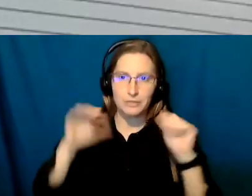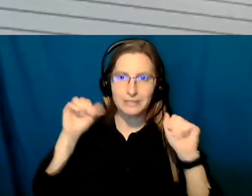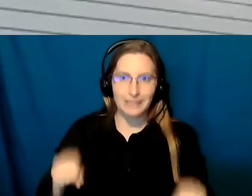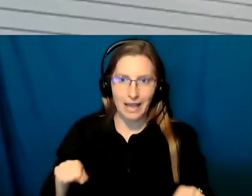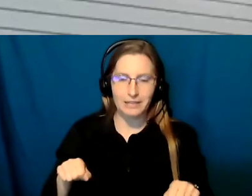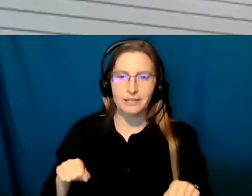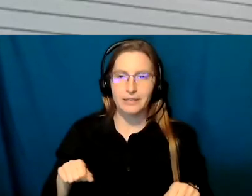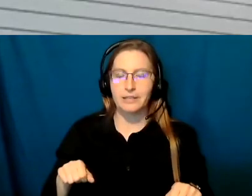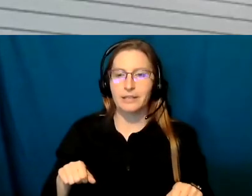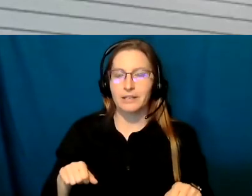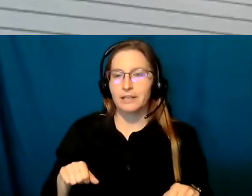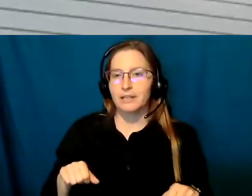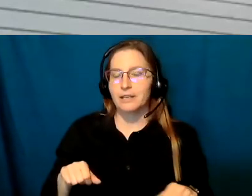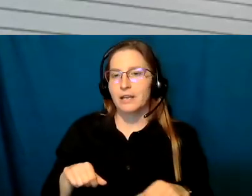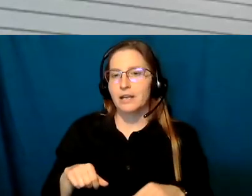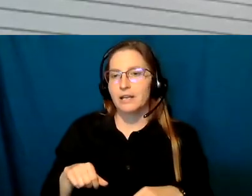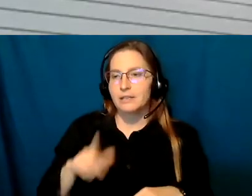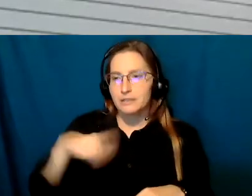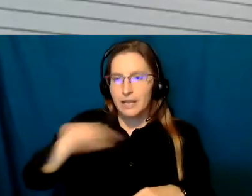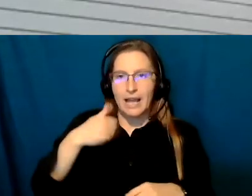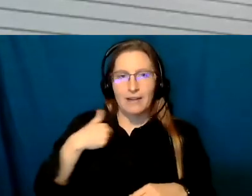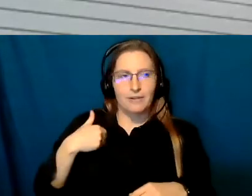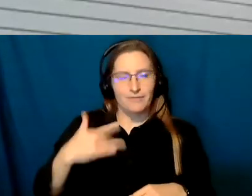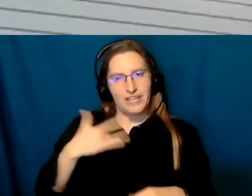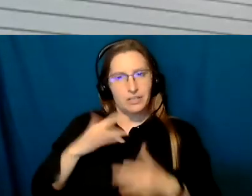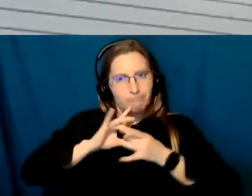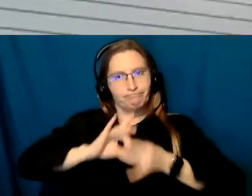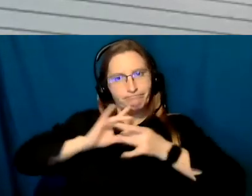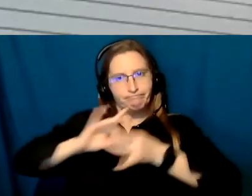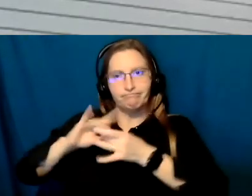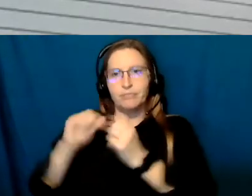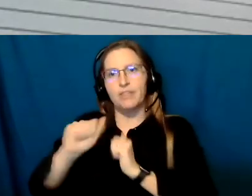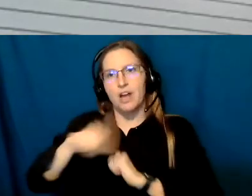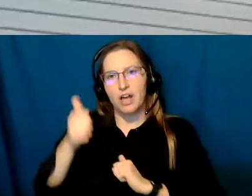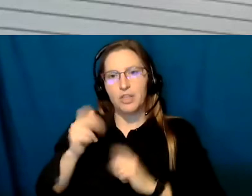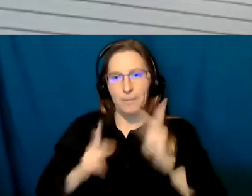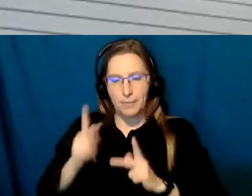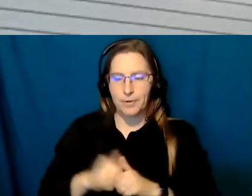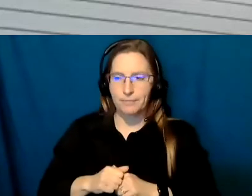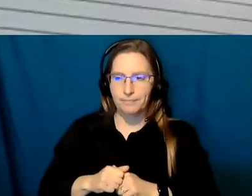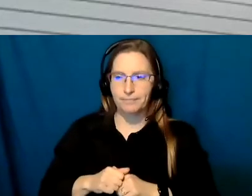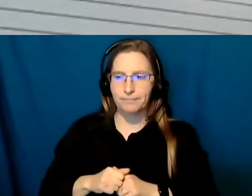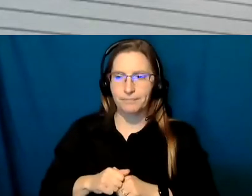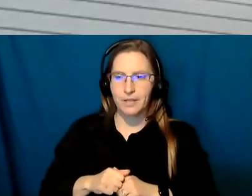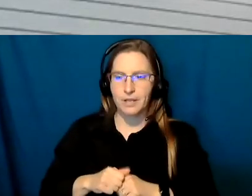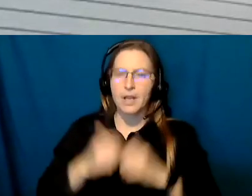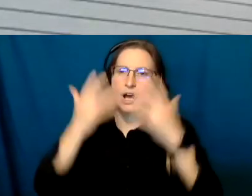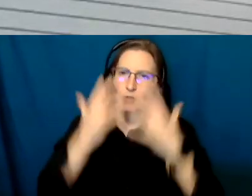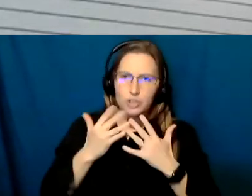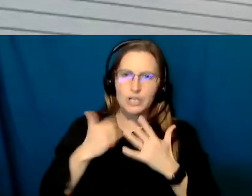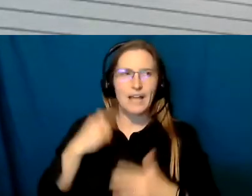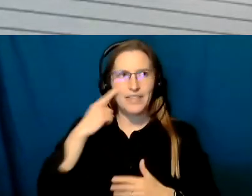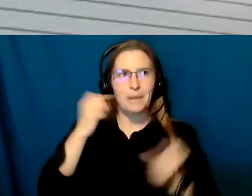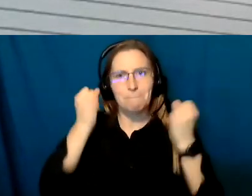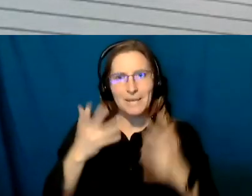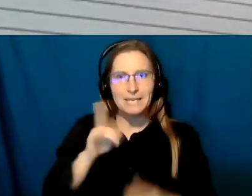to have that connection. And unfortunately, I think a lot of DHH students